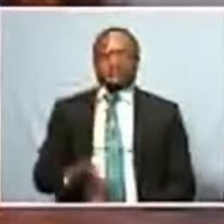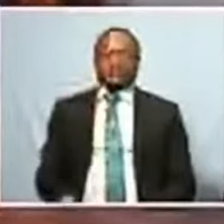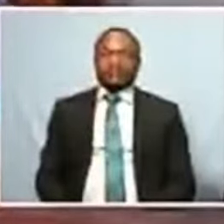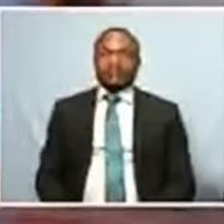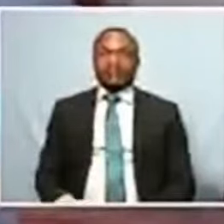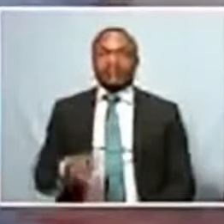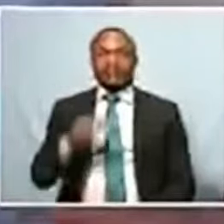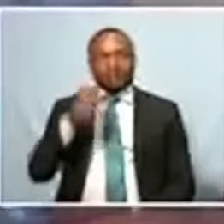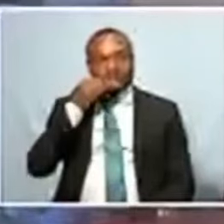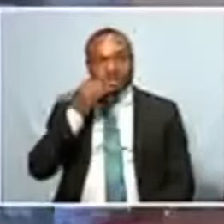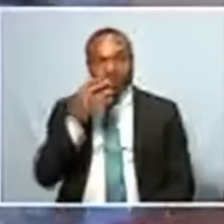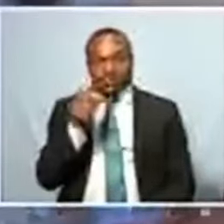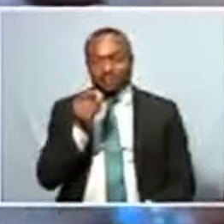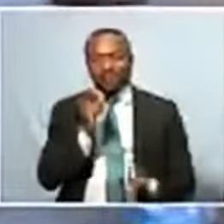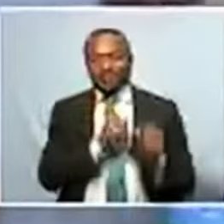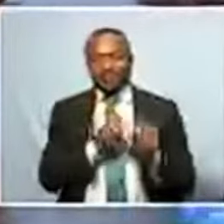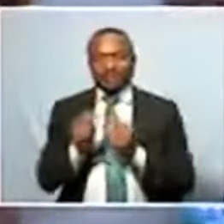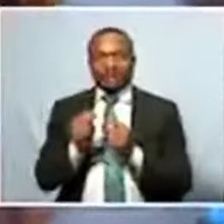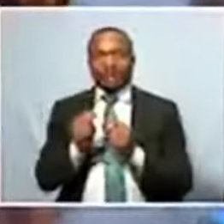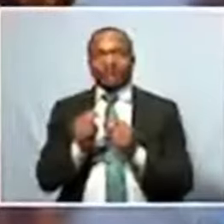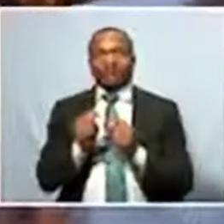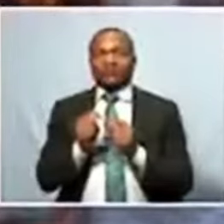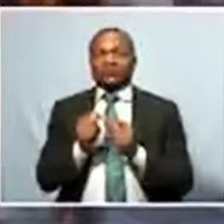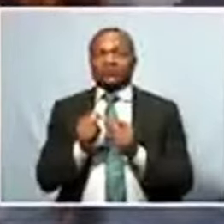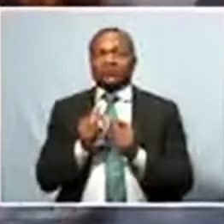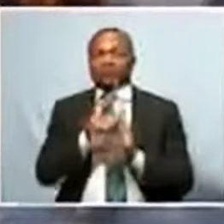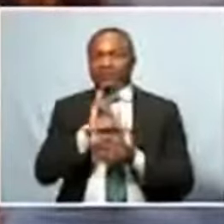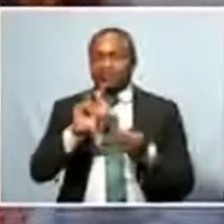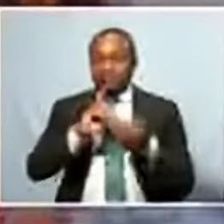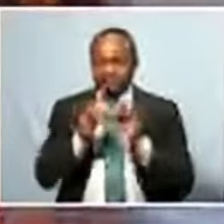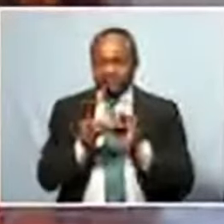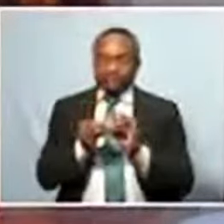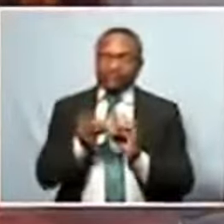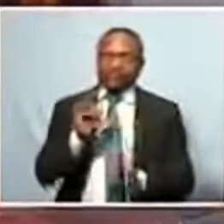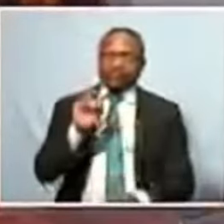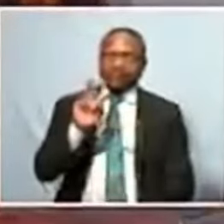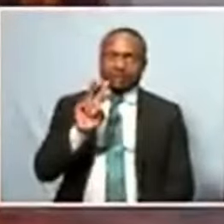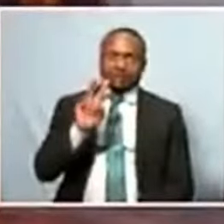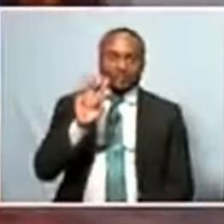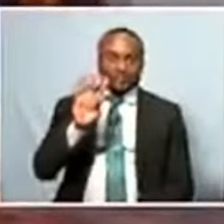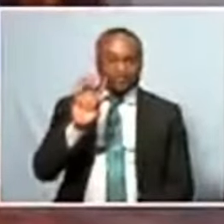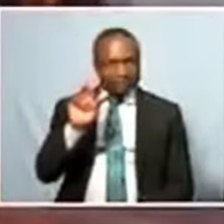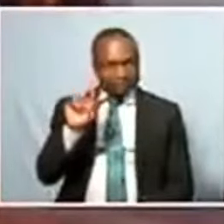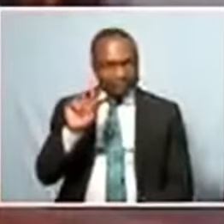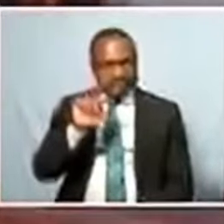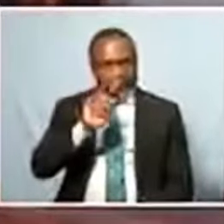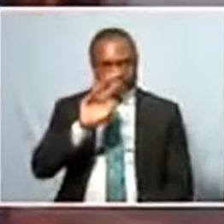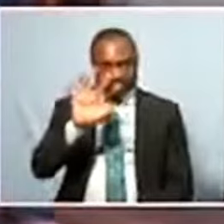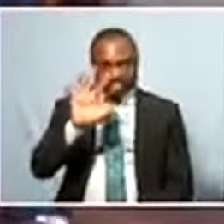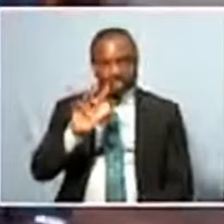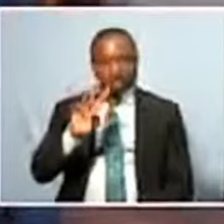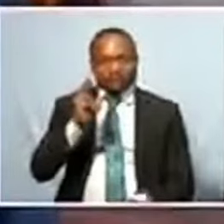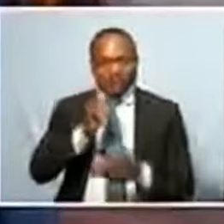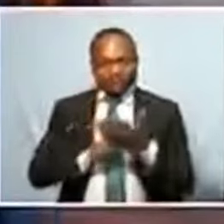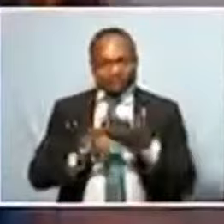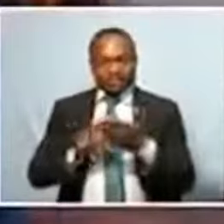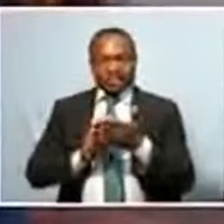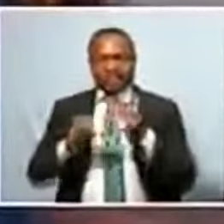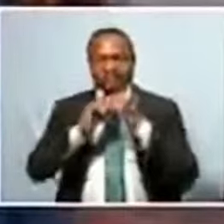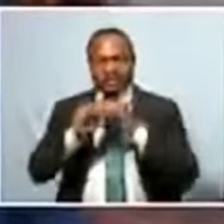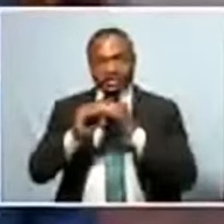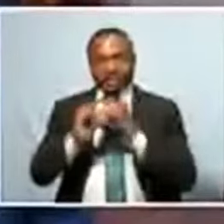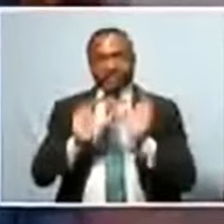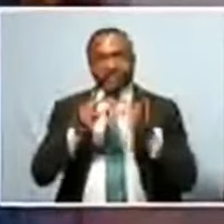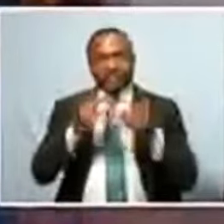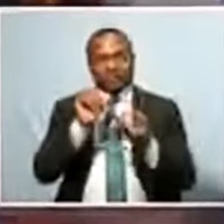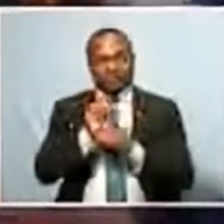Mobile Money Transaction Levy Amendment Bill, National Assembly Bill number 24 of 2025 at second reading stage, and